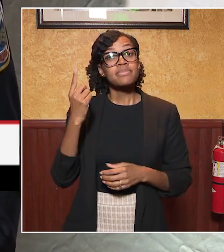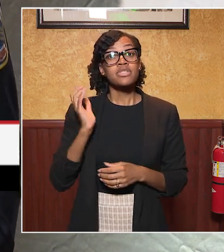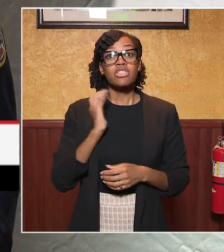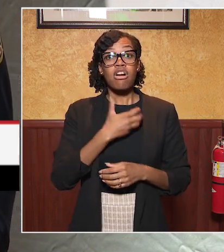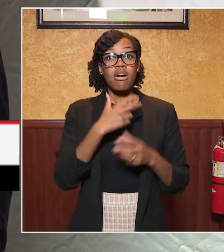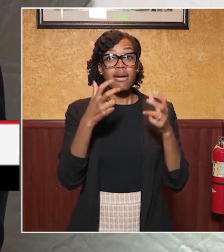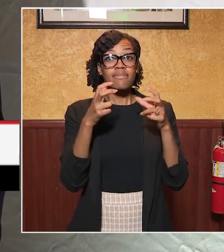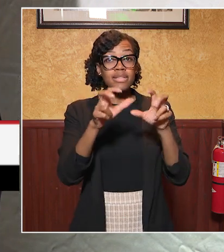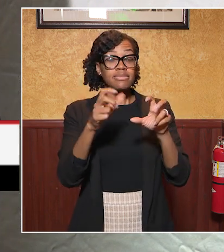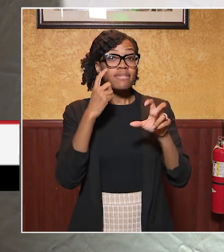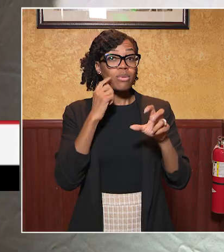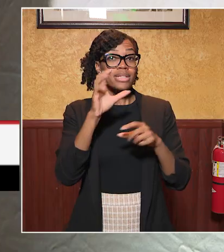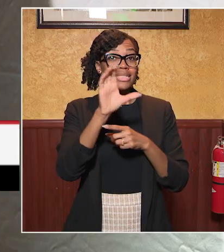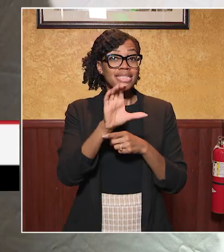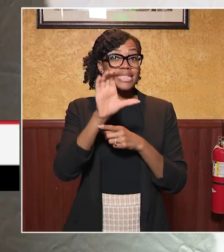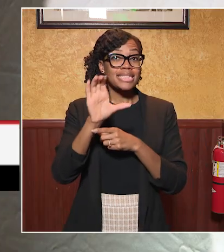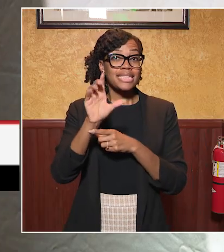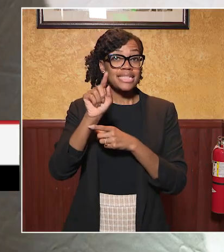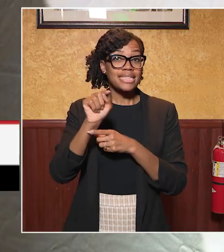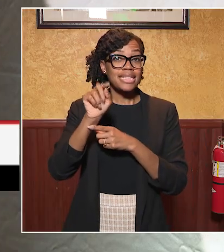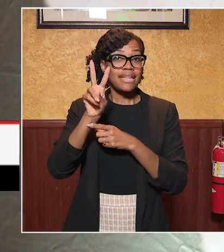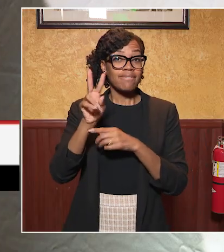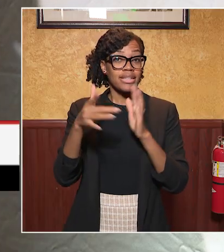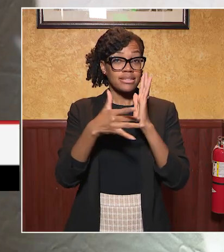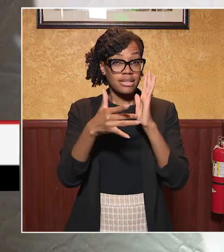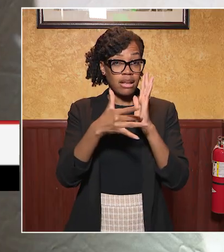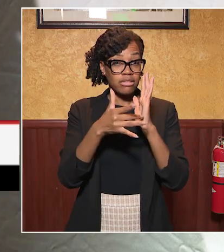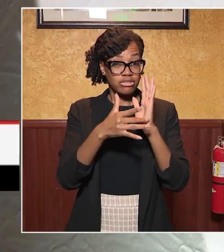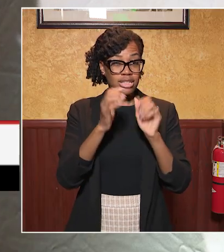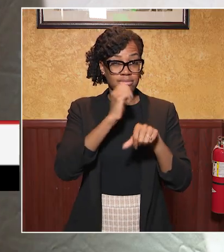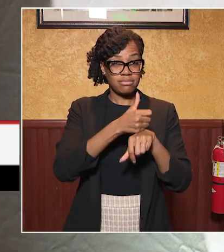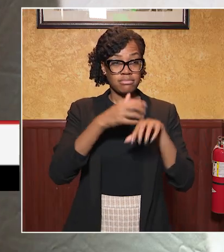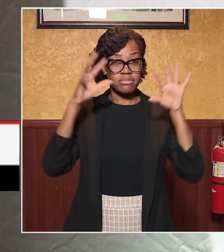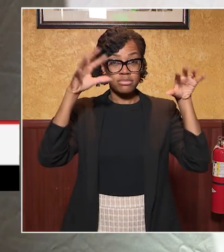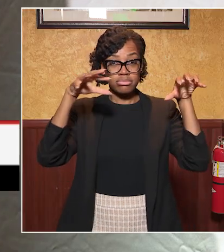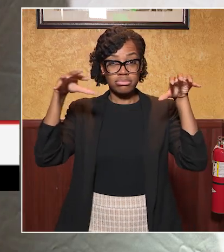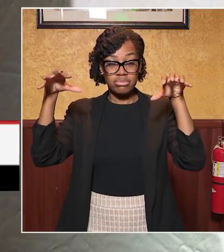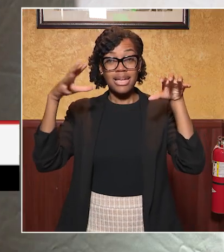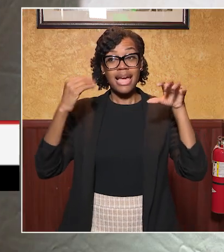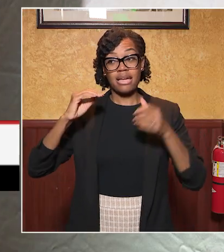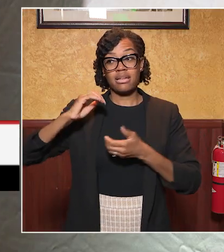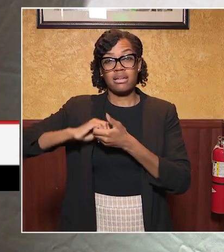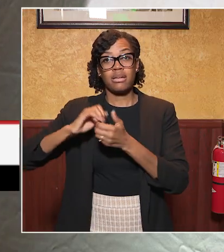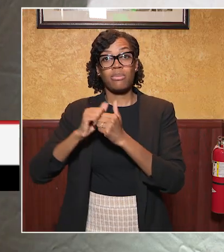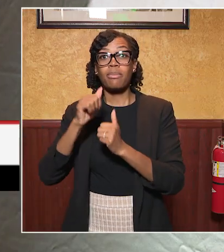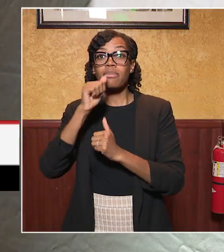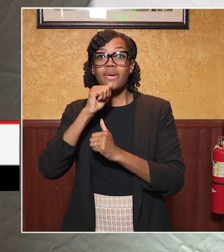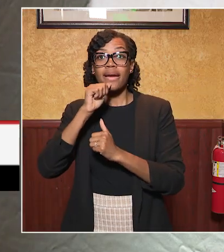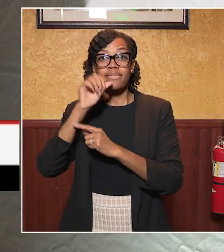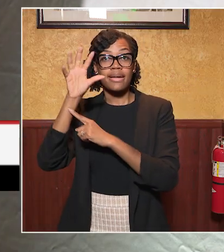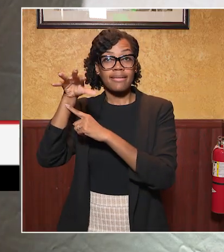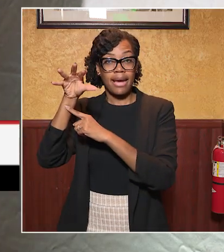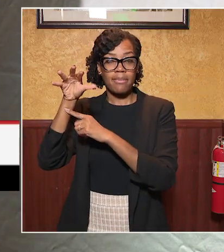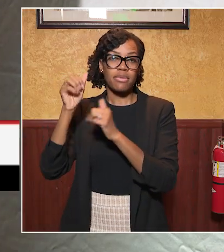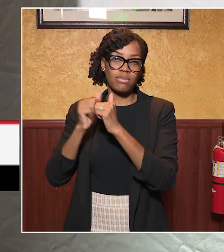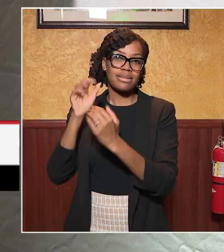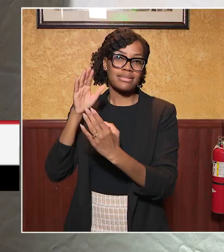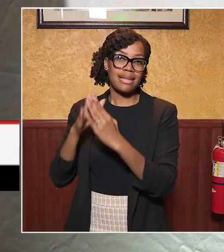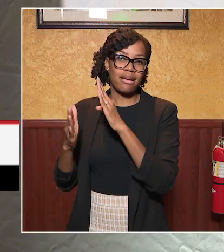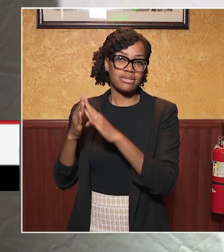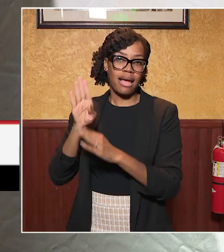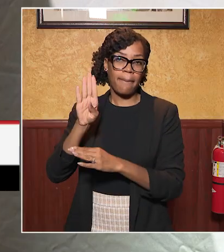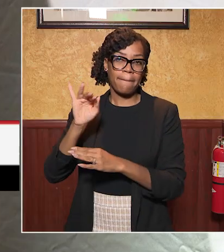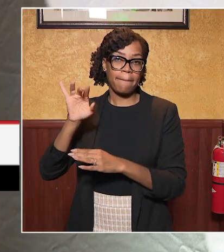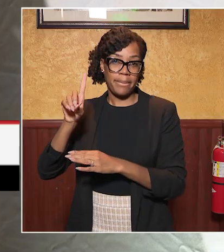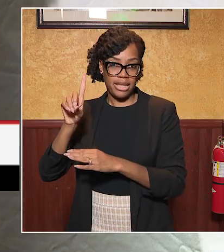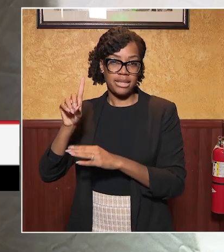in CCTV technology and the integration of our private camera networks within the downtown bid into our